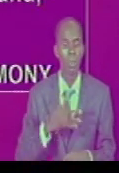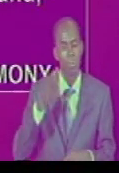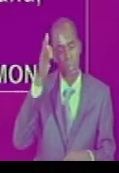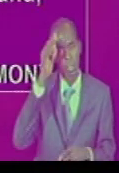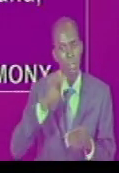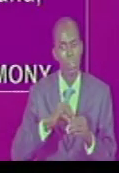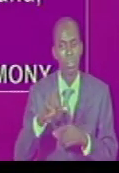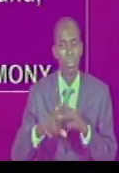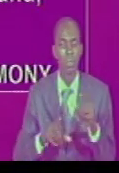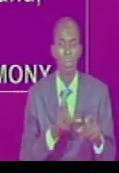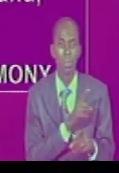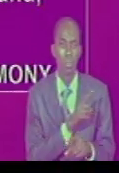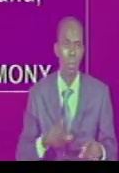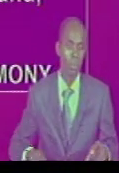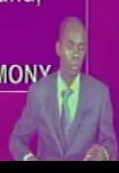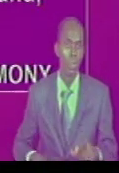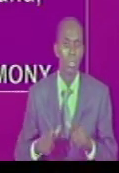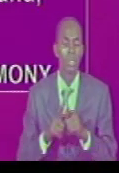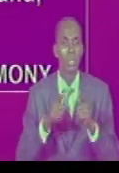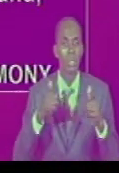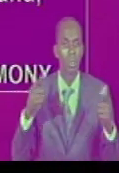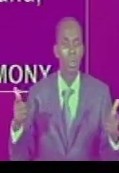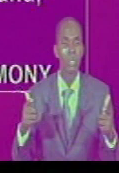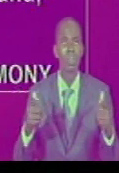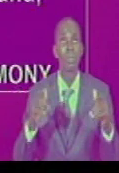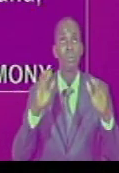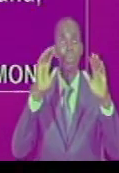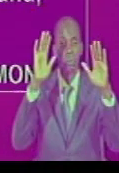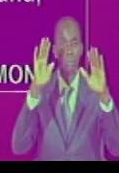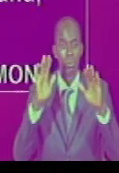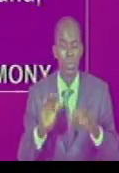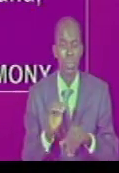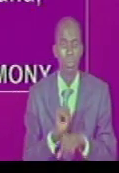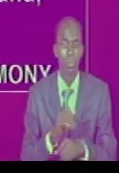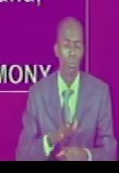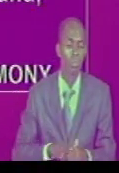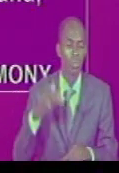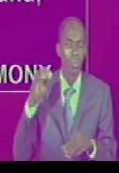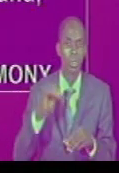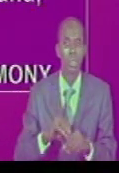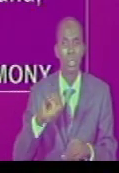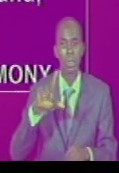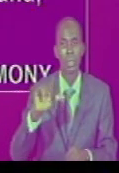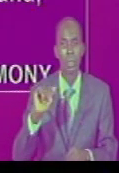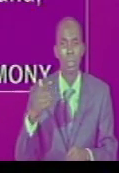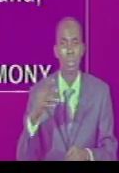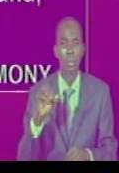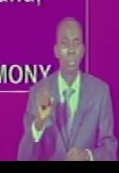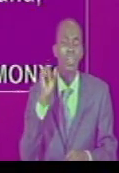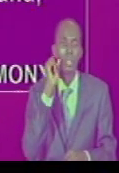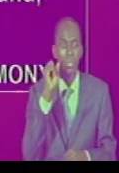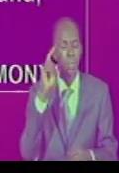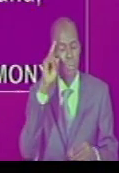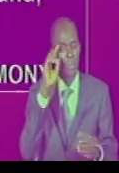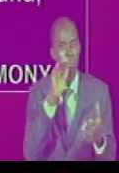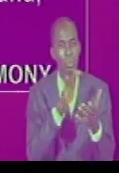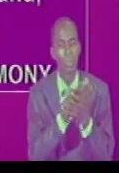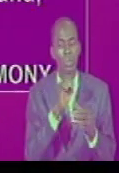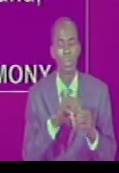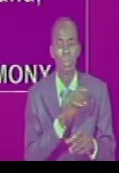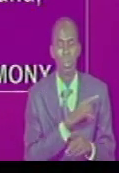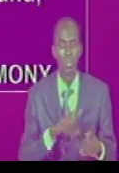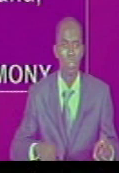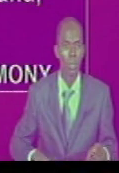program, Great Miracle Explosion in Lagos, I trusted God for ensuring that that